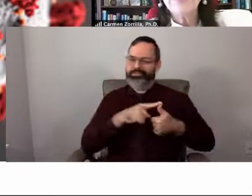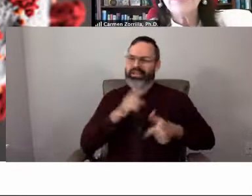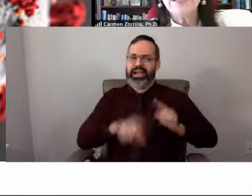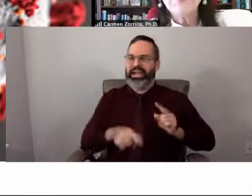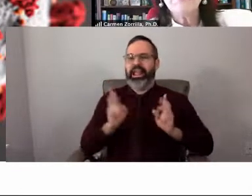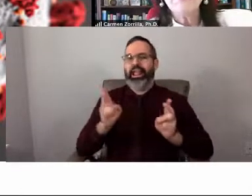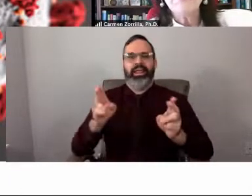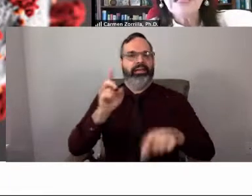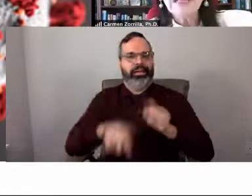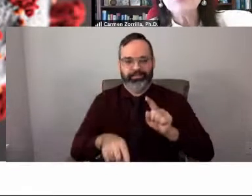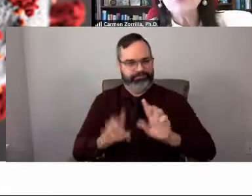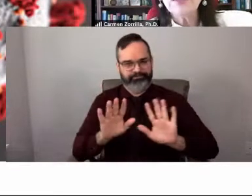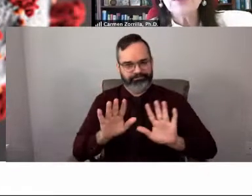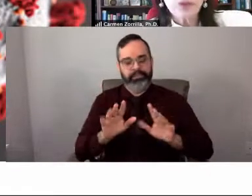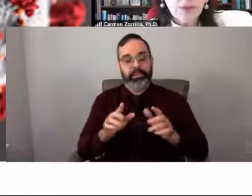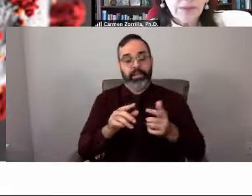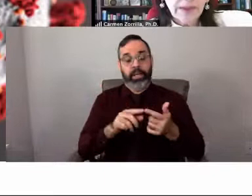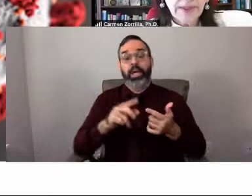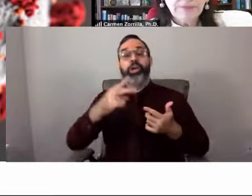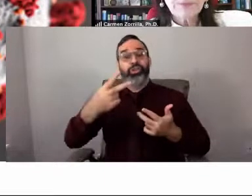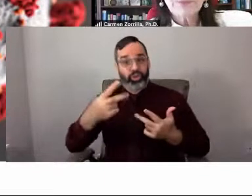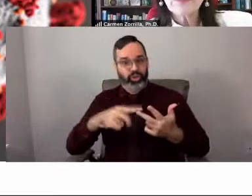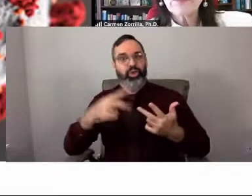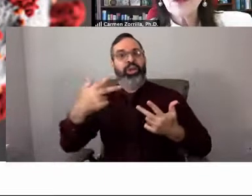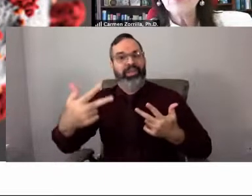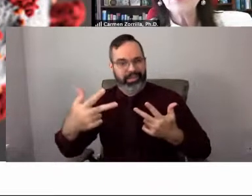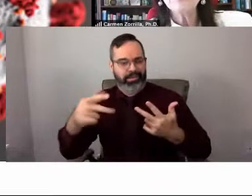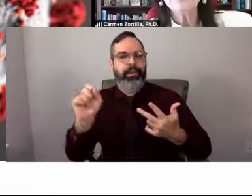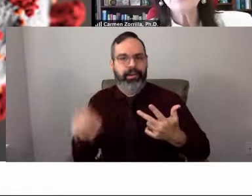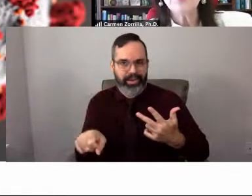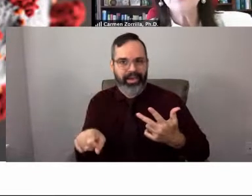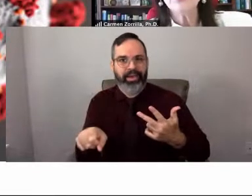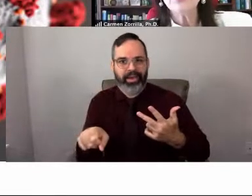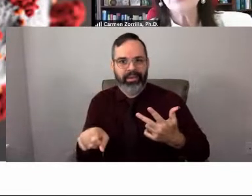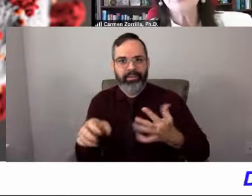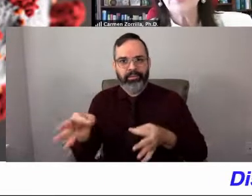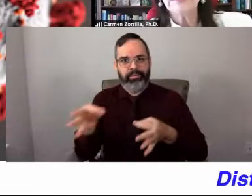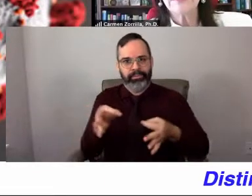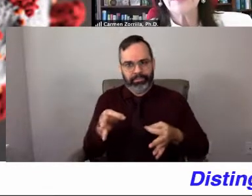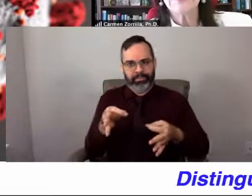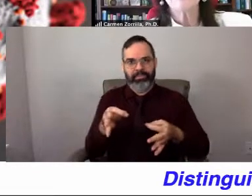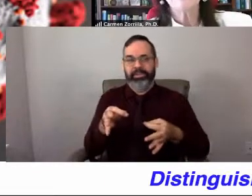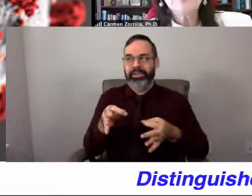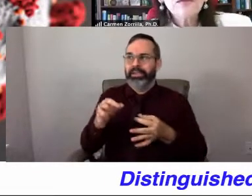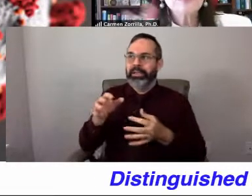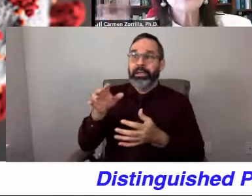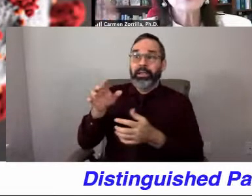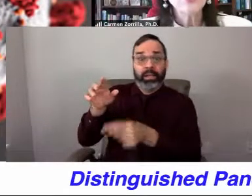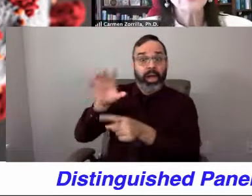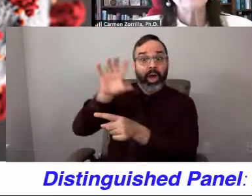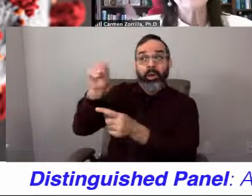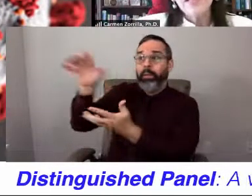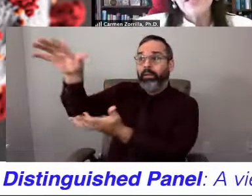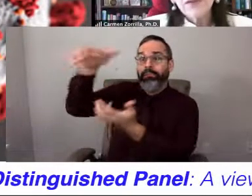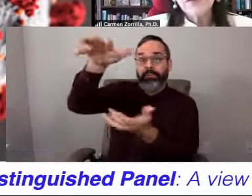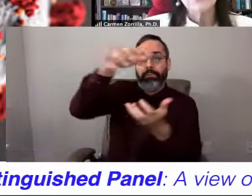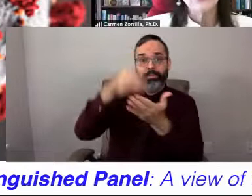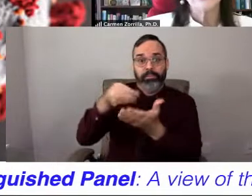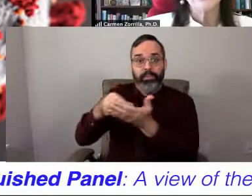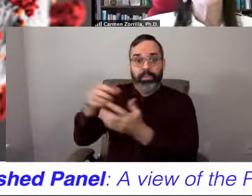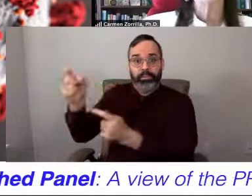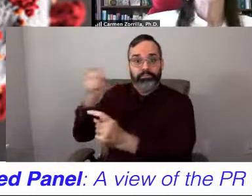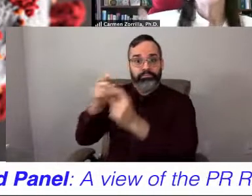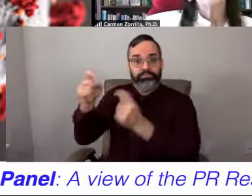government gave millions of dollars to companies for them to start producing the vaccines. If the study, at the end of the